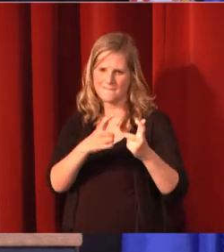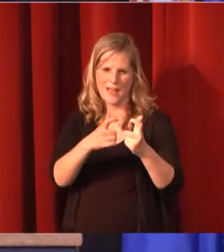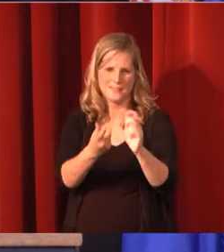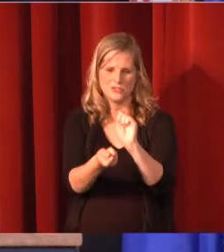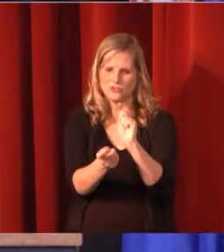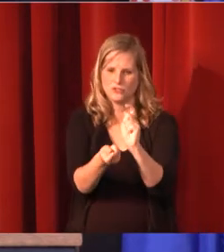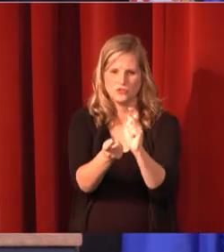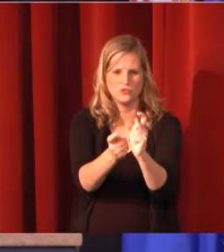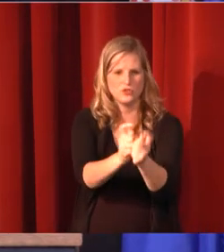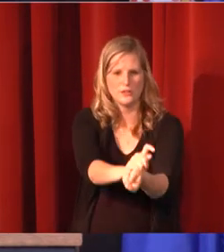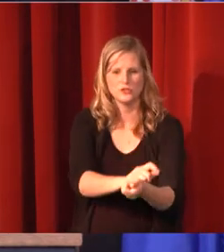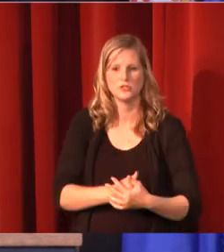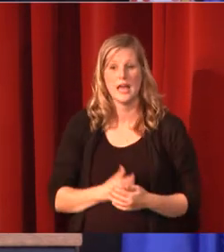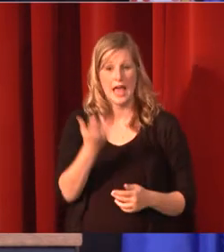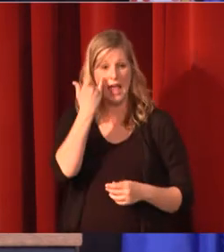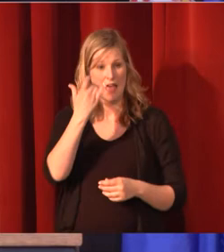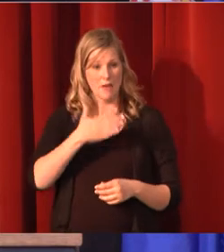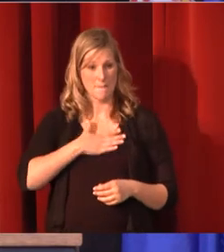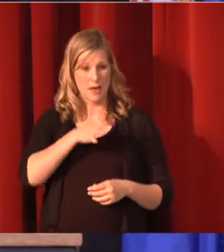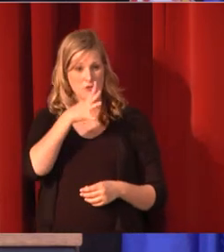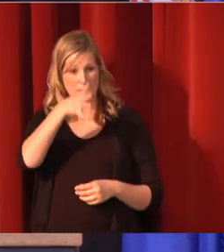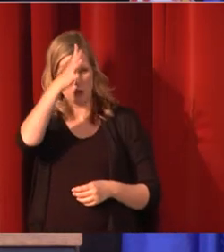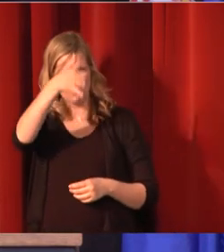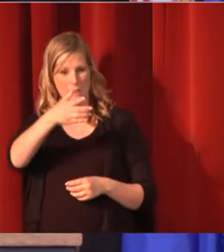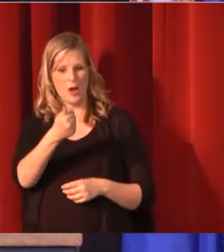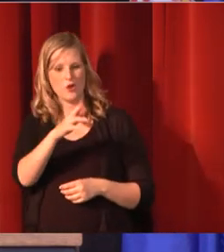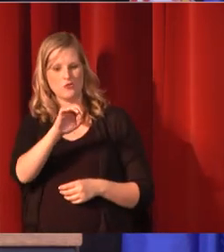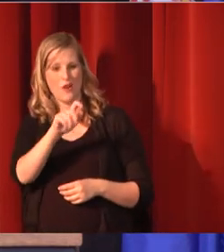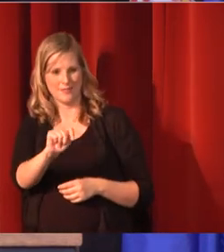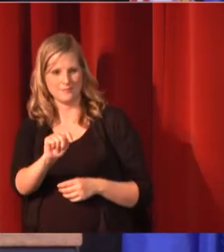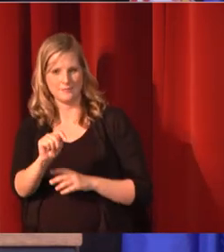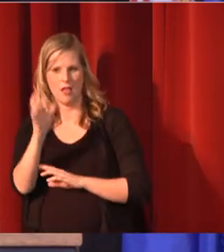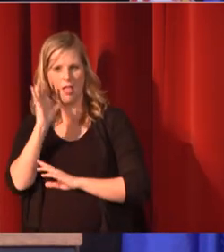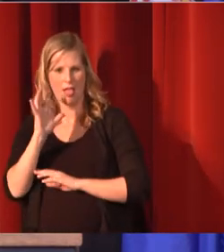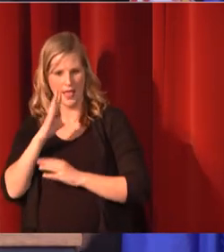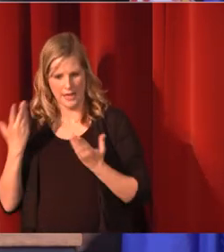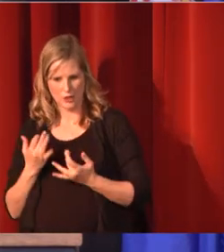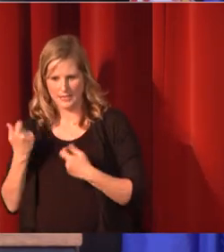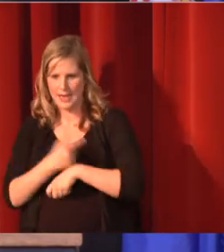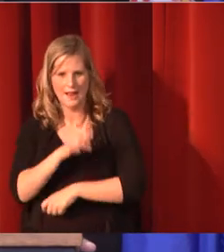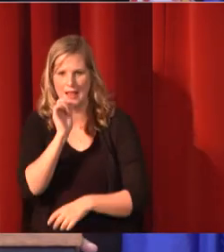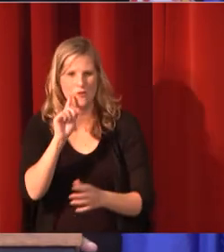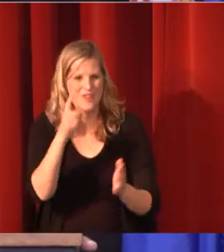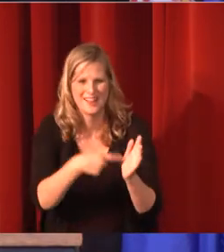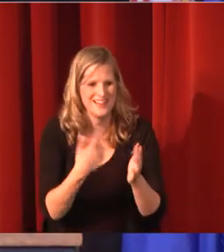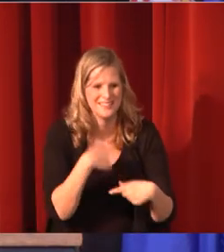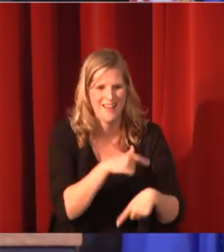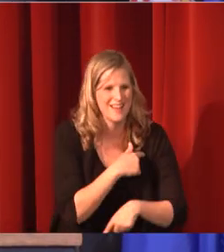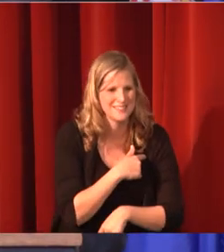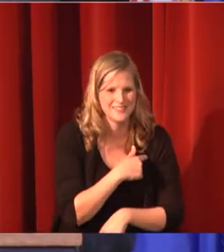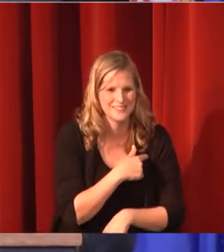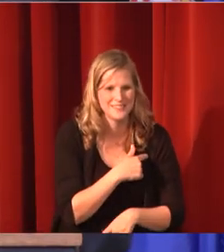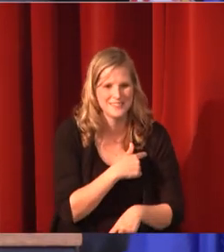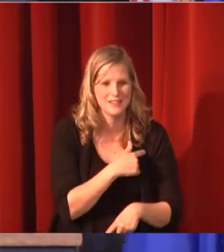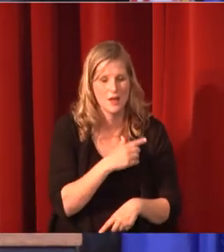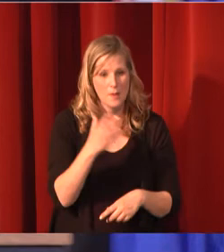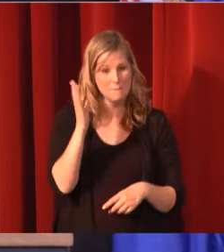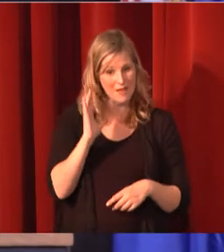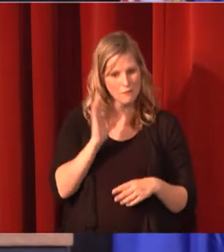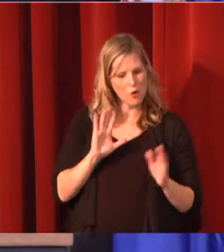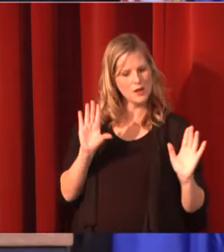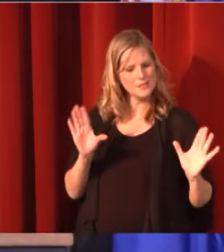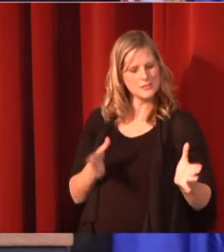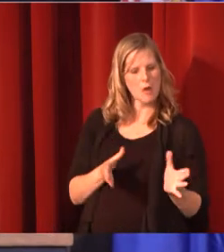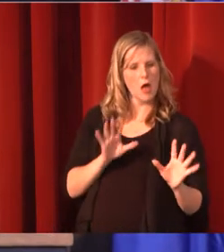community if my great-grandparents were here today they would hardly recognize us as the small quaint